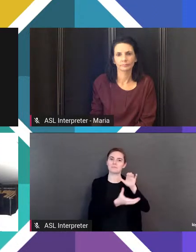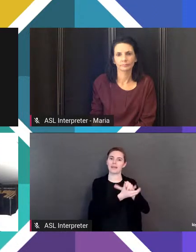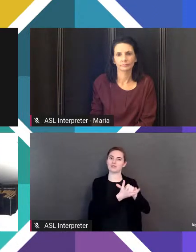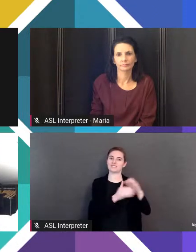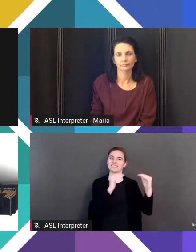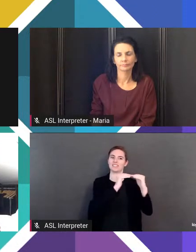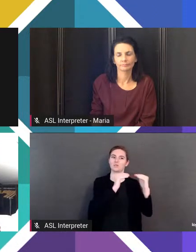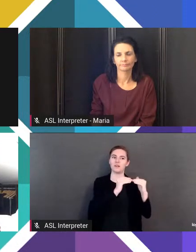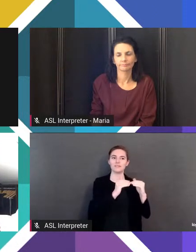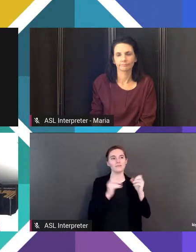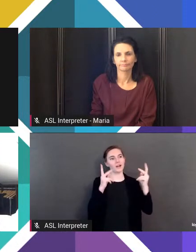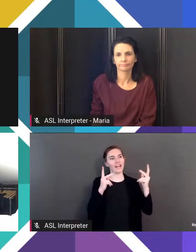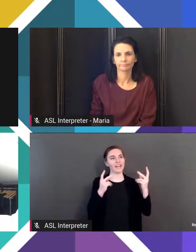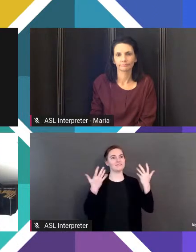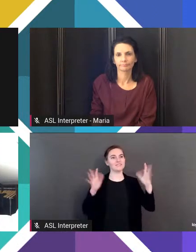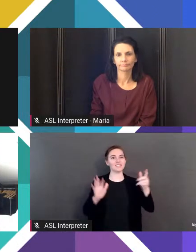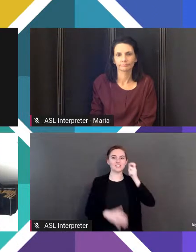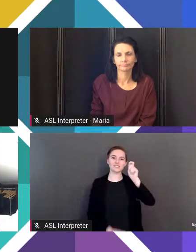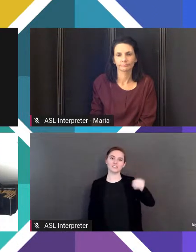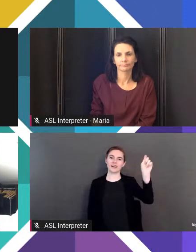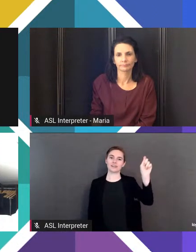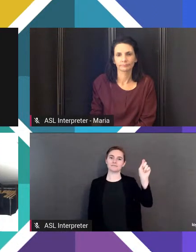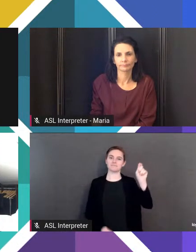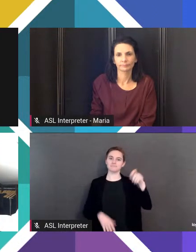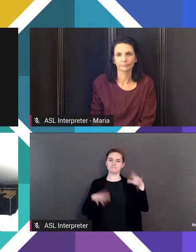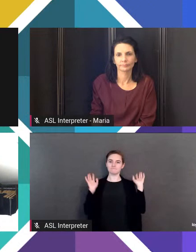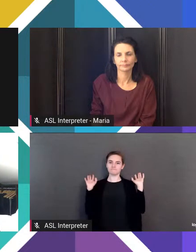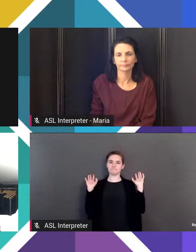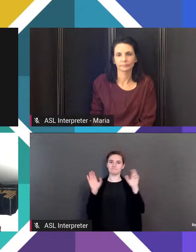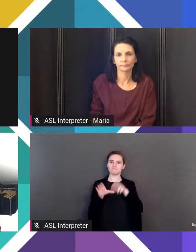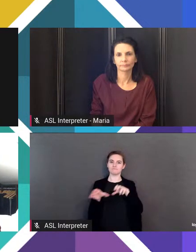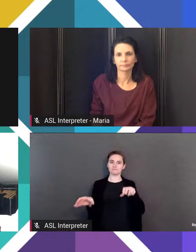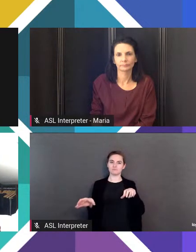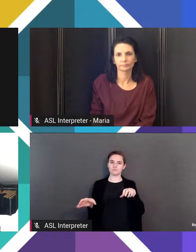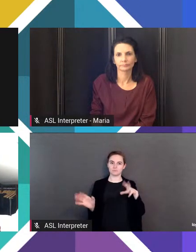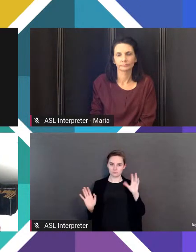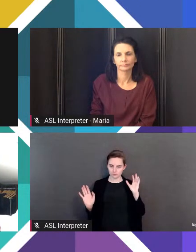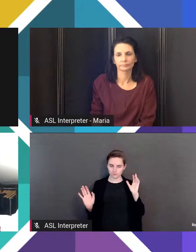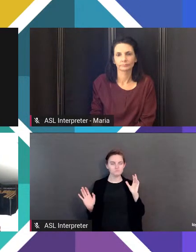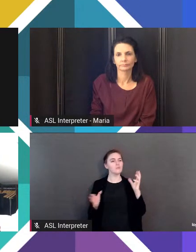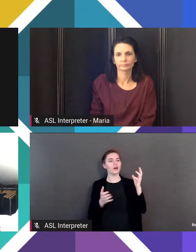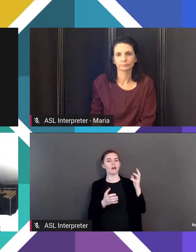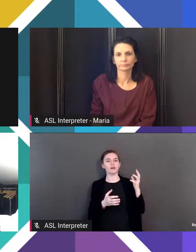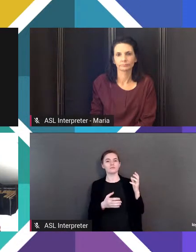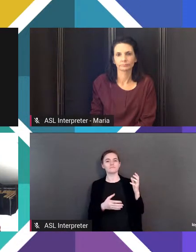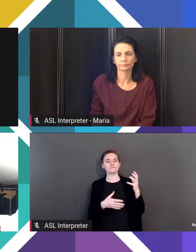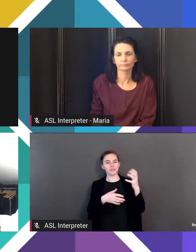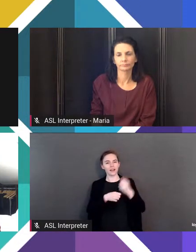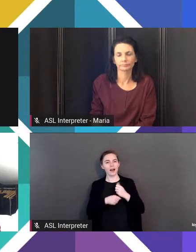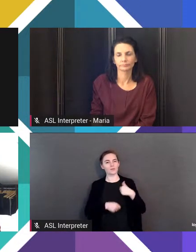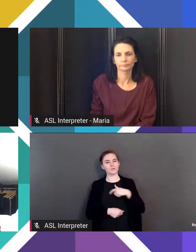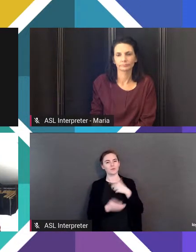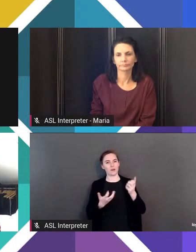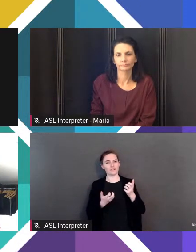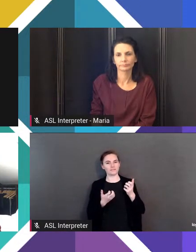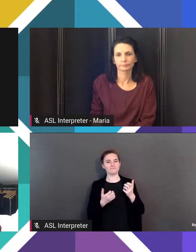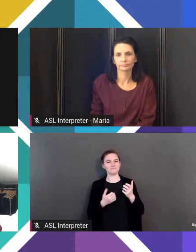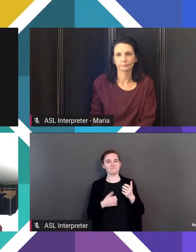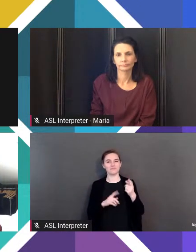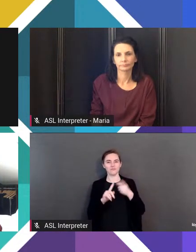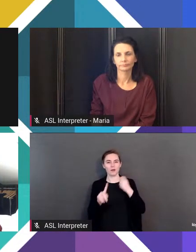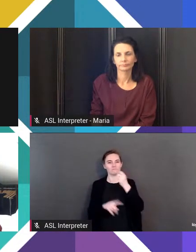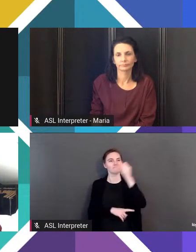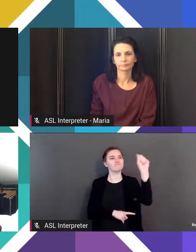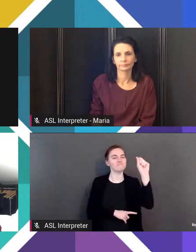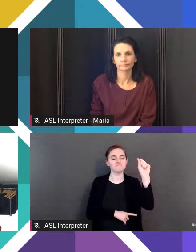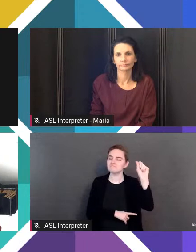we're done, and we've got what we wanted from the movement, and we can continue to just